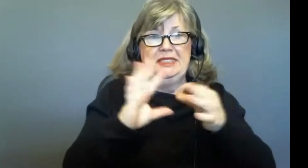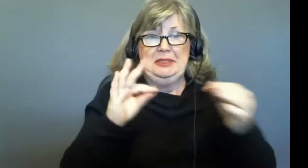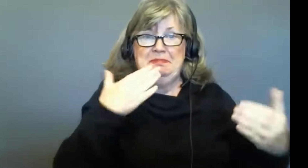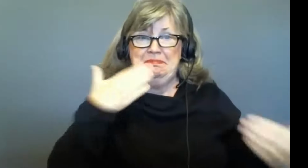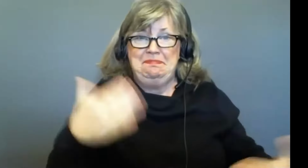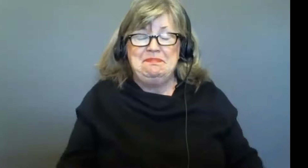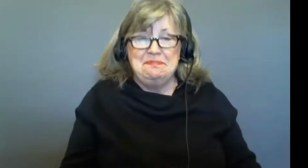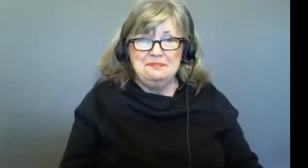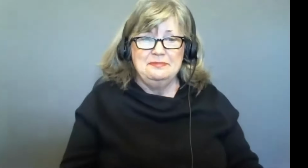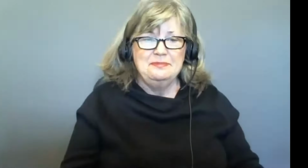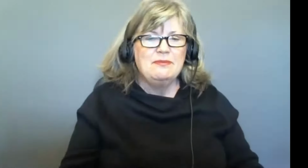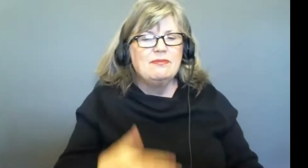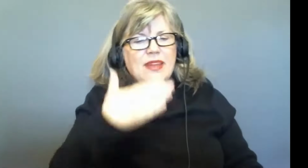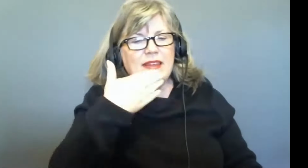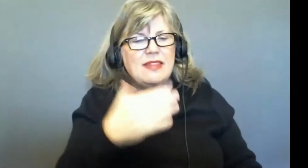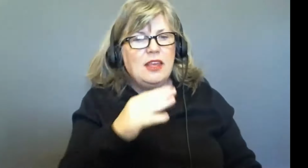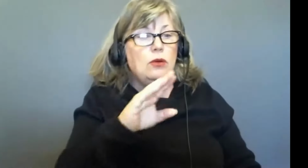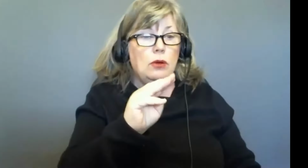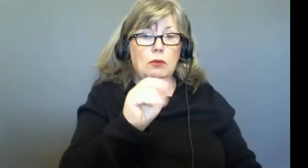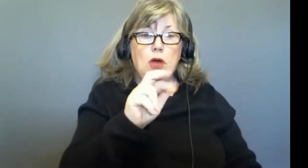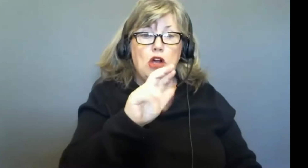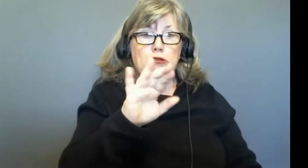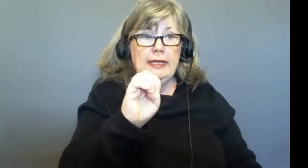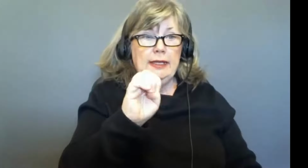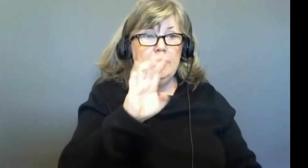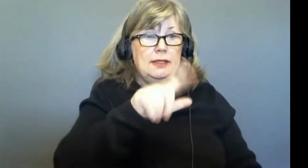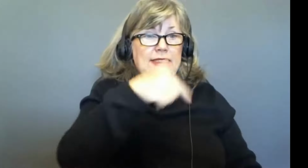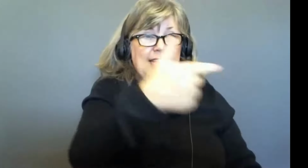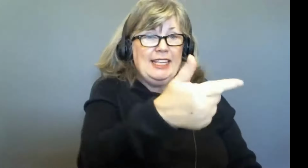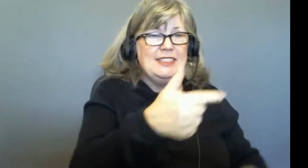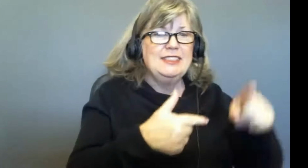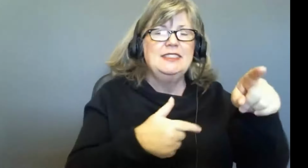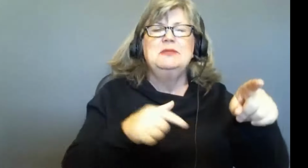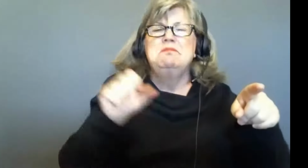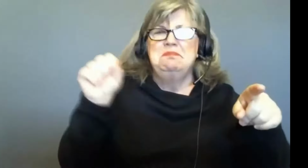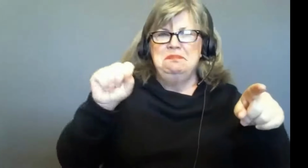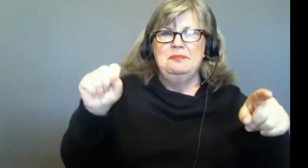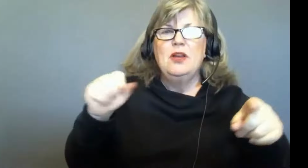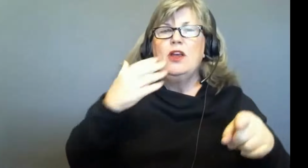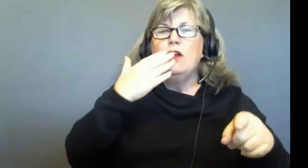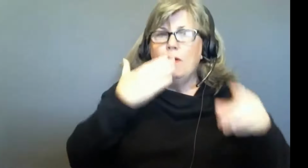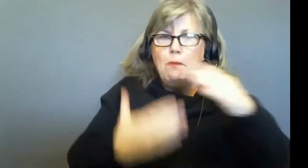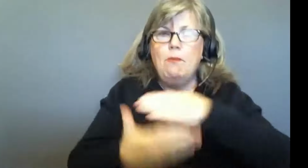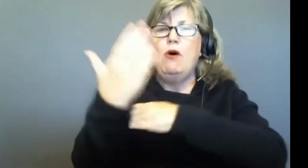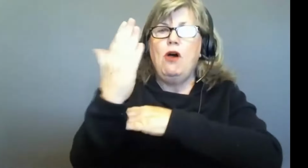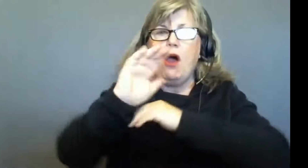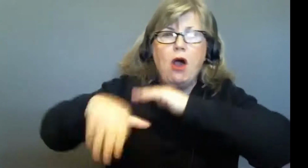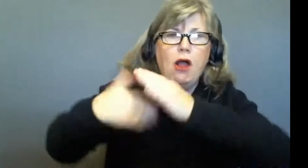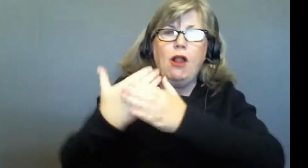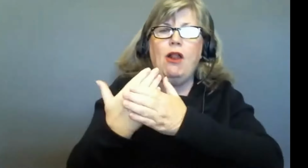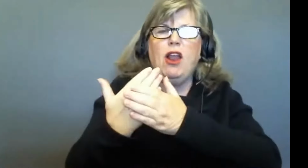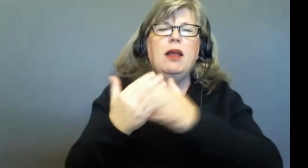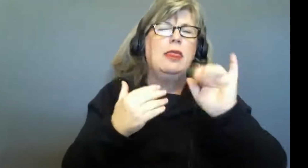Great. Thank you, Marie. Would you like to go next? Certainly. Alors, bonjour tout le monde. It will be my